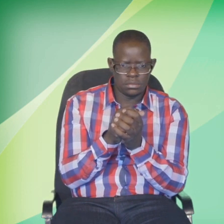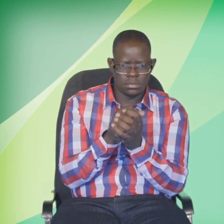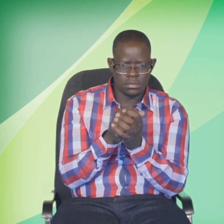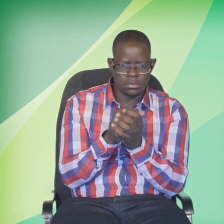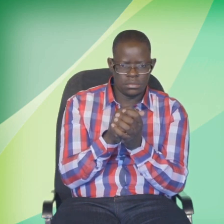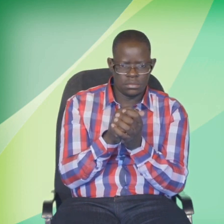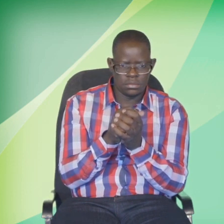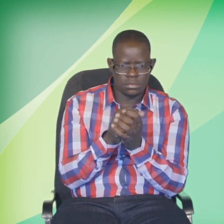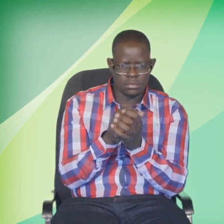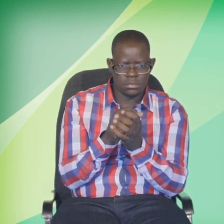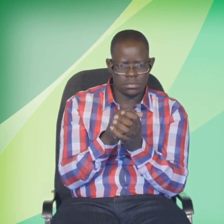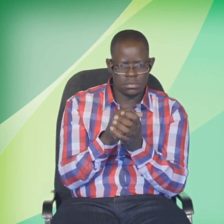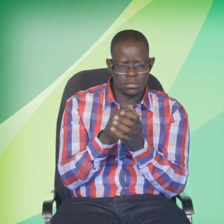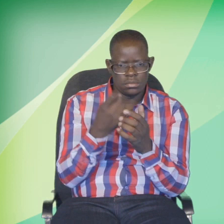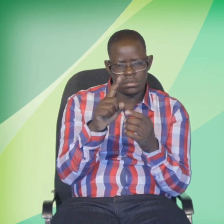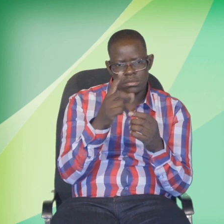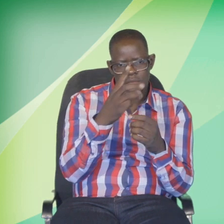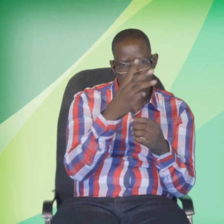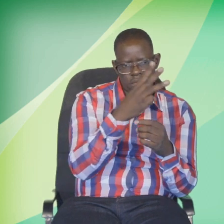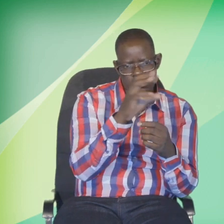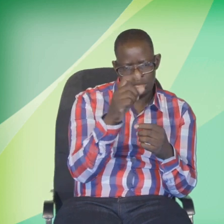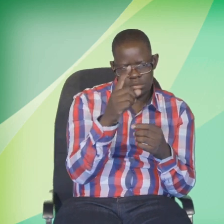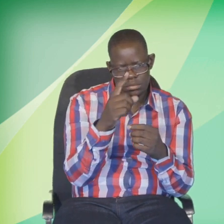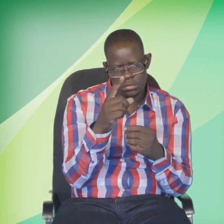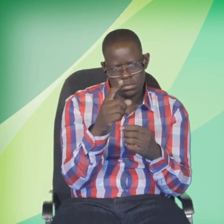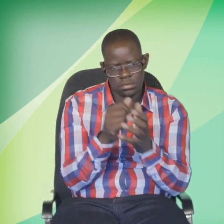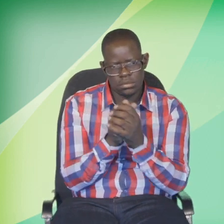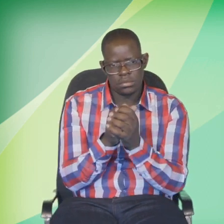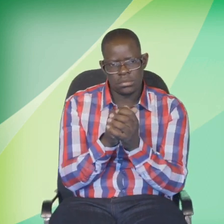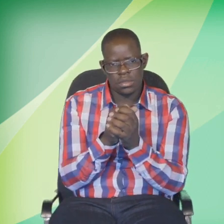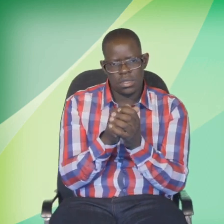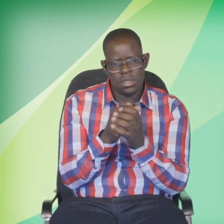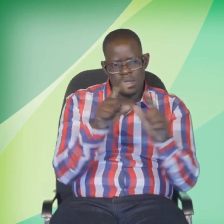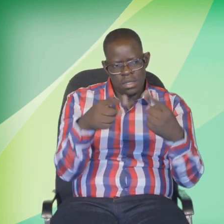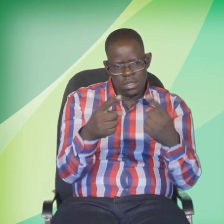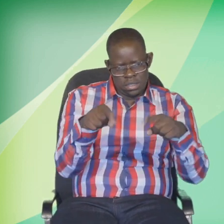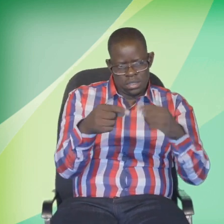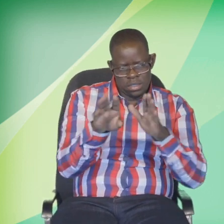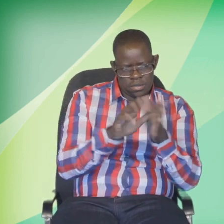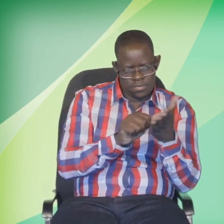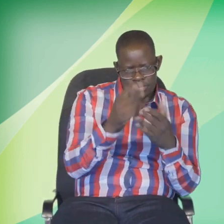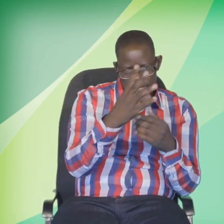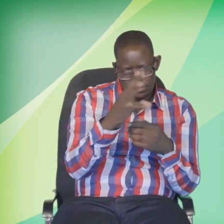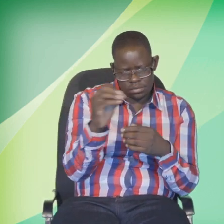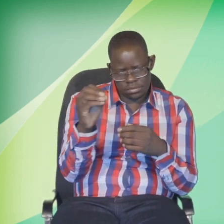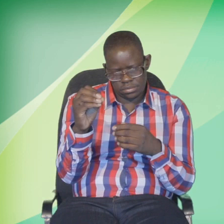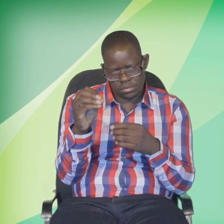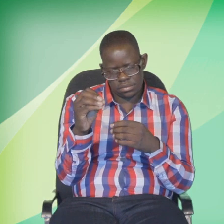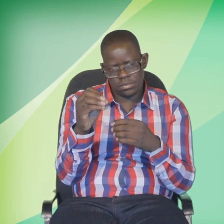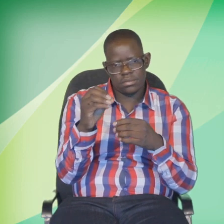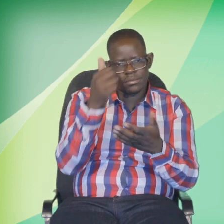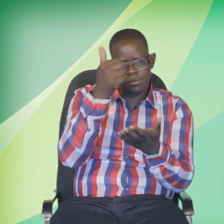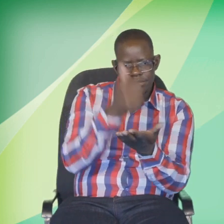And on the debit side, 30th June 2017. Purchases returns 560.